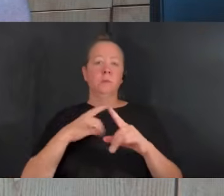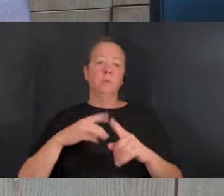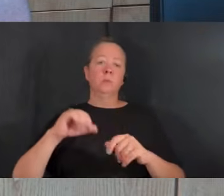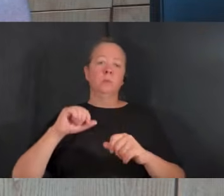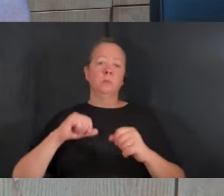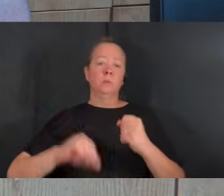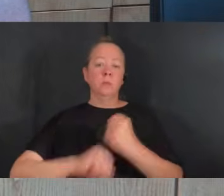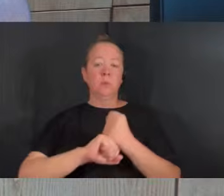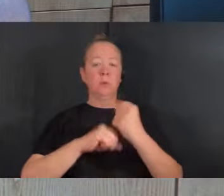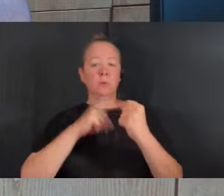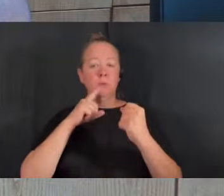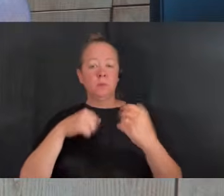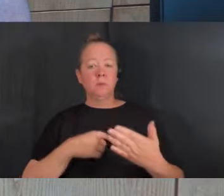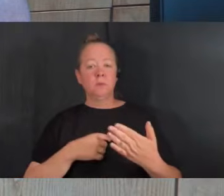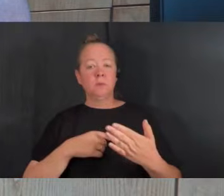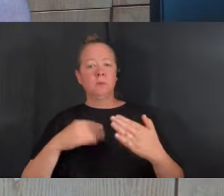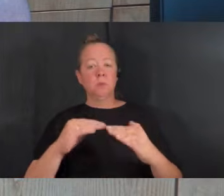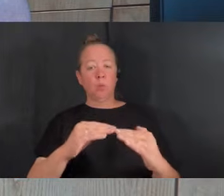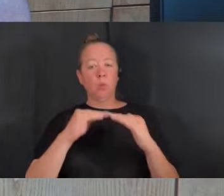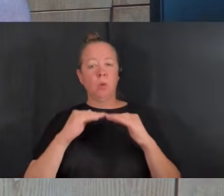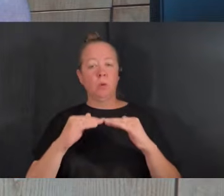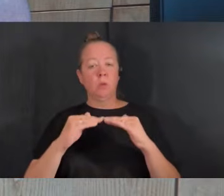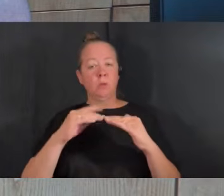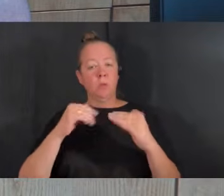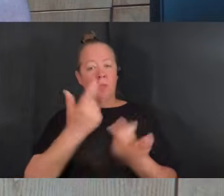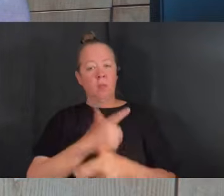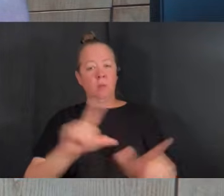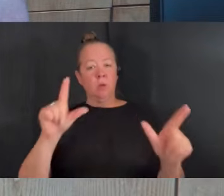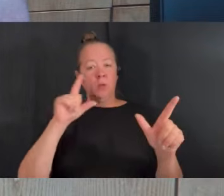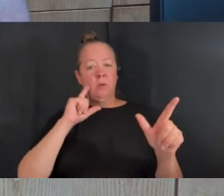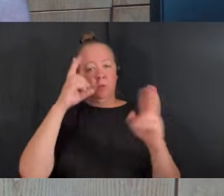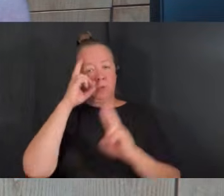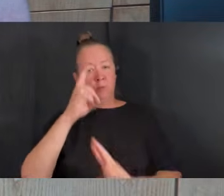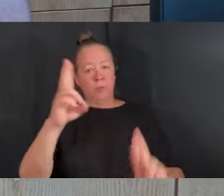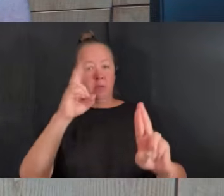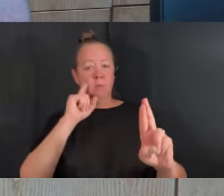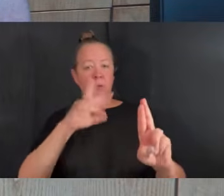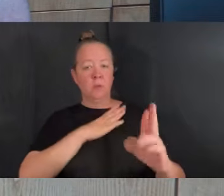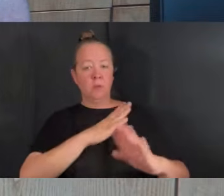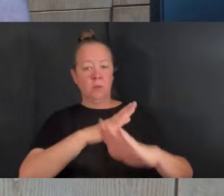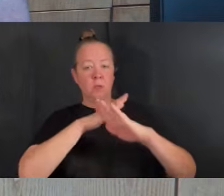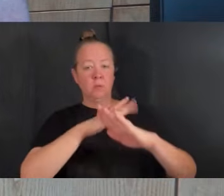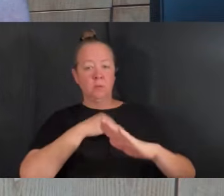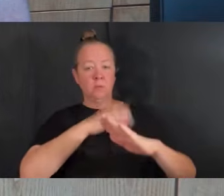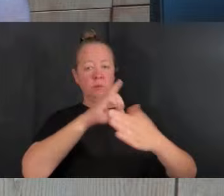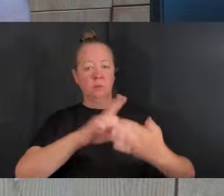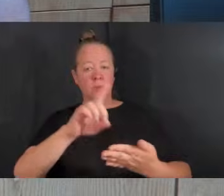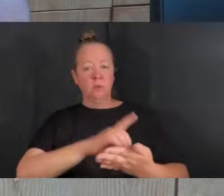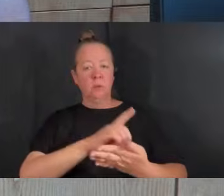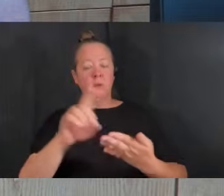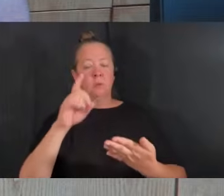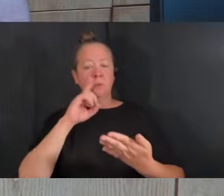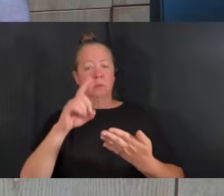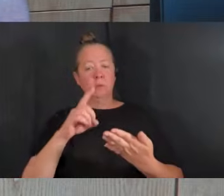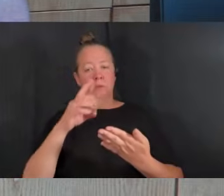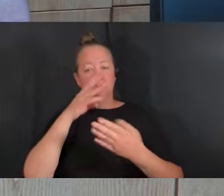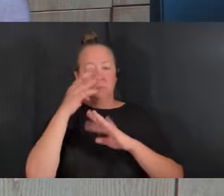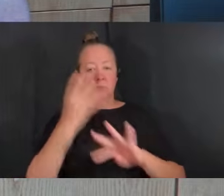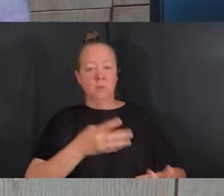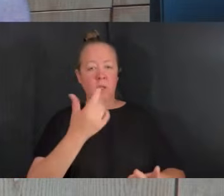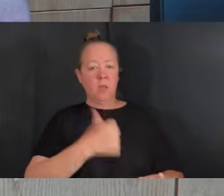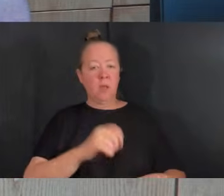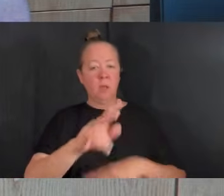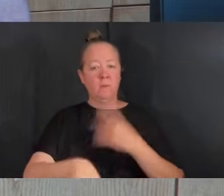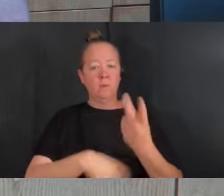to reject prejudice and bias in any form. And this was originally read on Saturday, June 6th by the mayor. Thank you